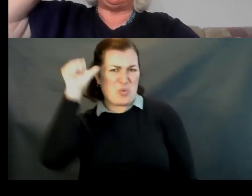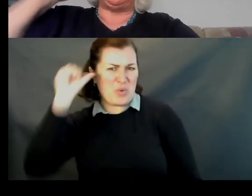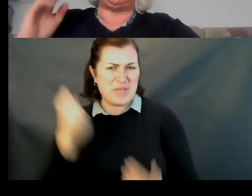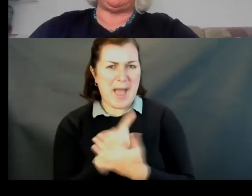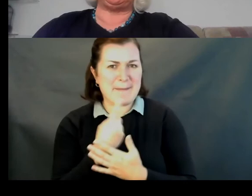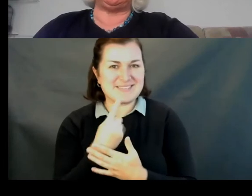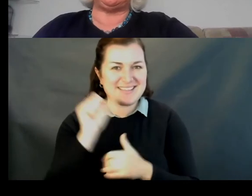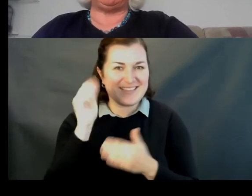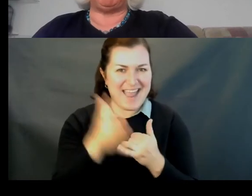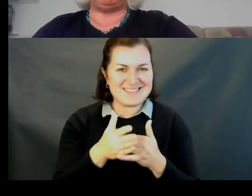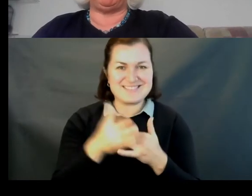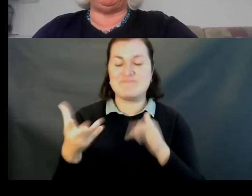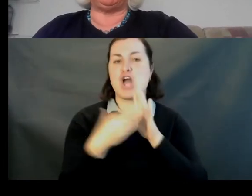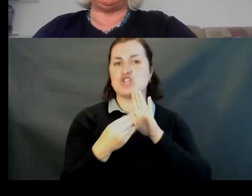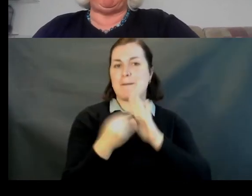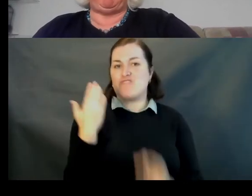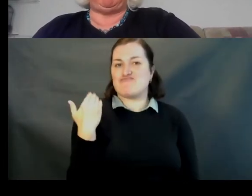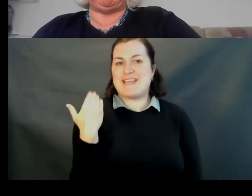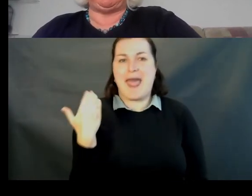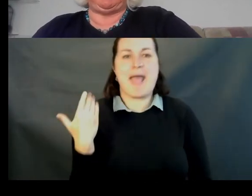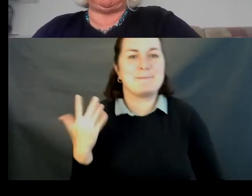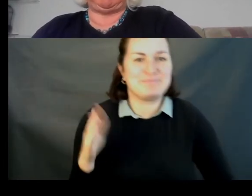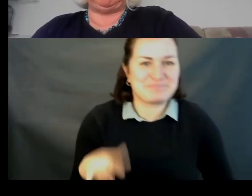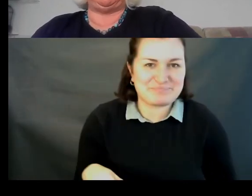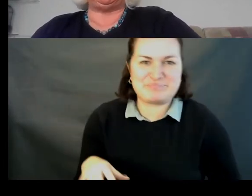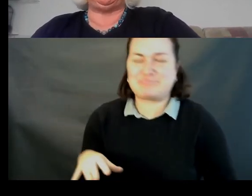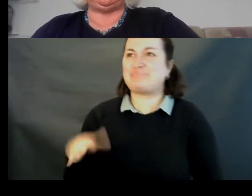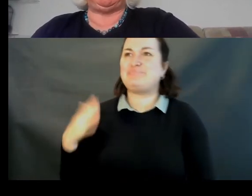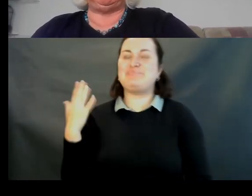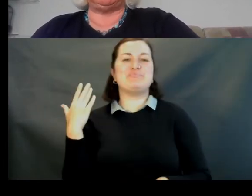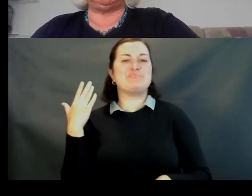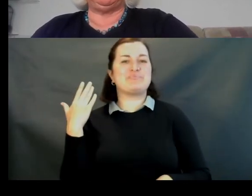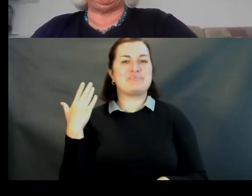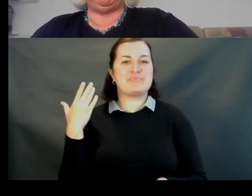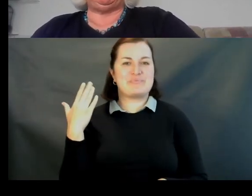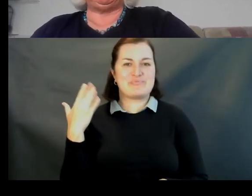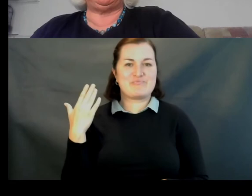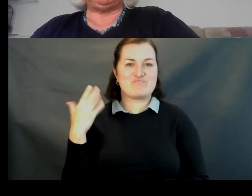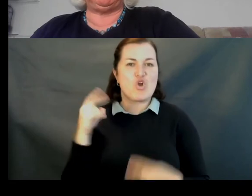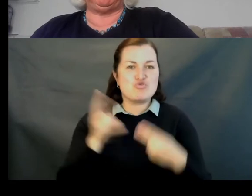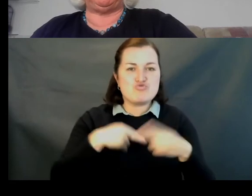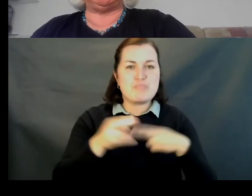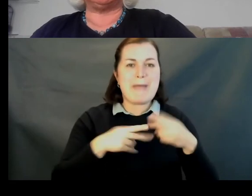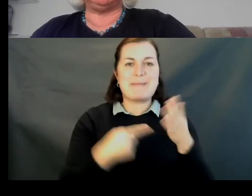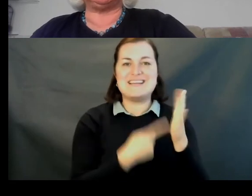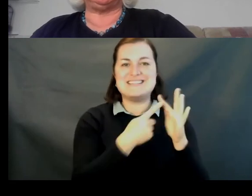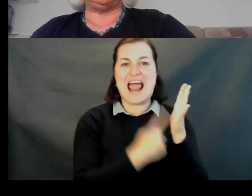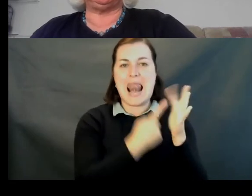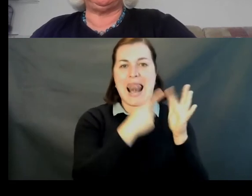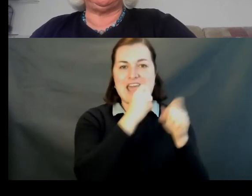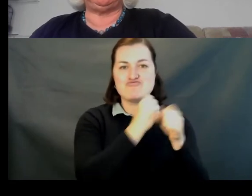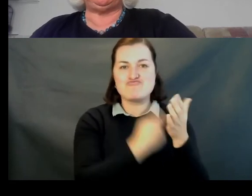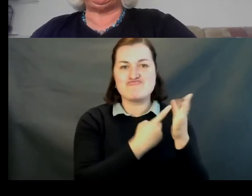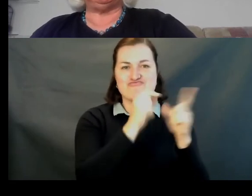visual stories were put out and the Telegraph got hold of them and said, oh, everybody knows how Romeo and Juliet ends. And why have we got all these trigger warnings and things